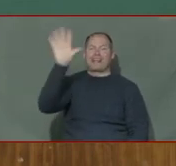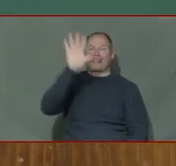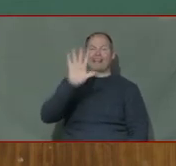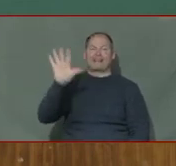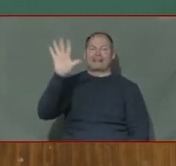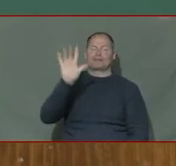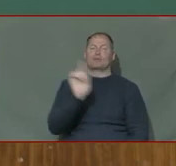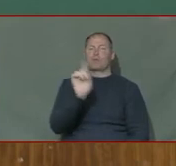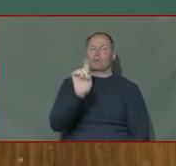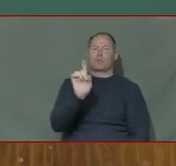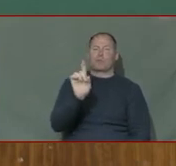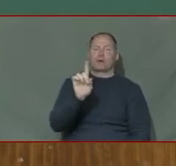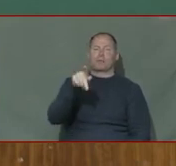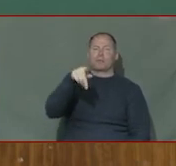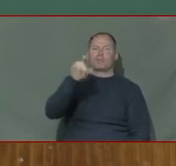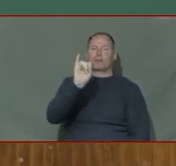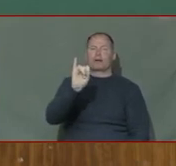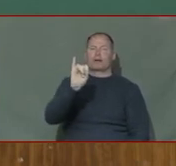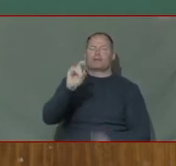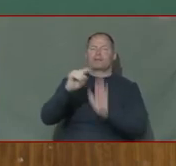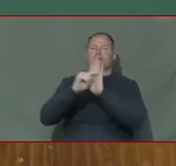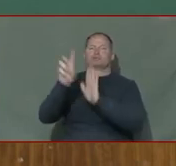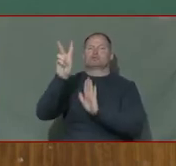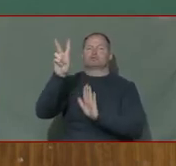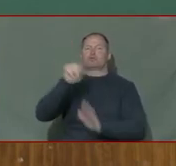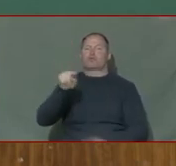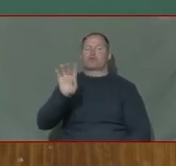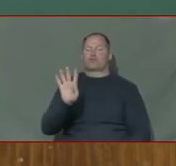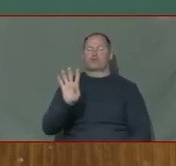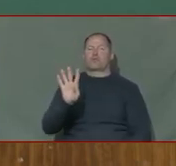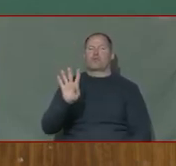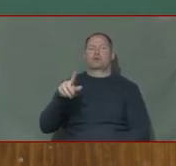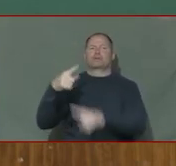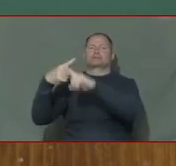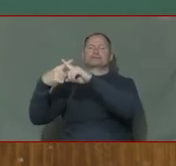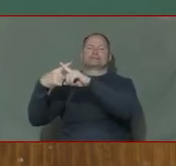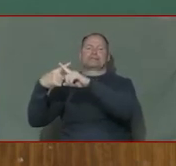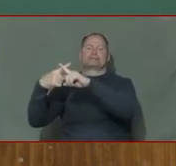pi minus 2 over 4 multiplied by